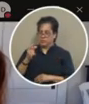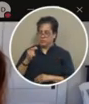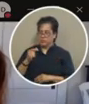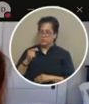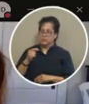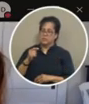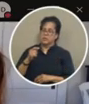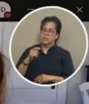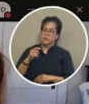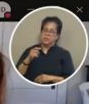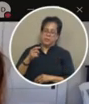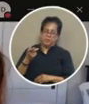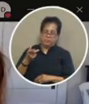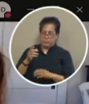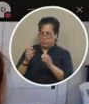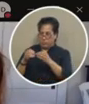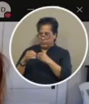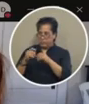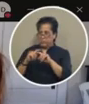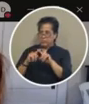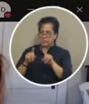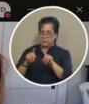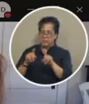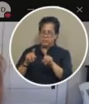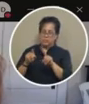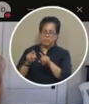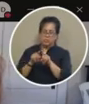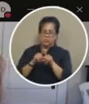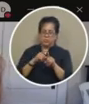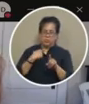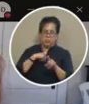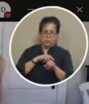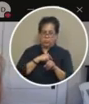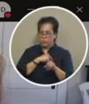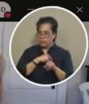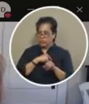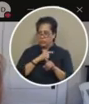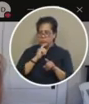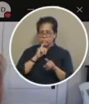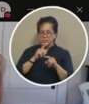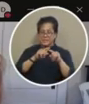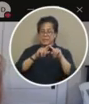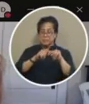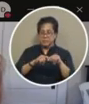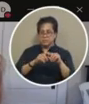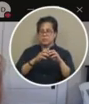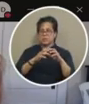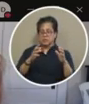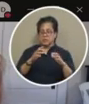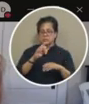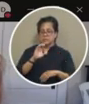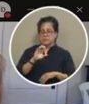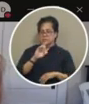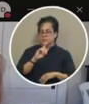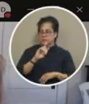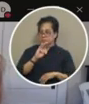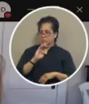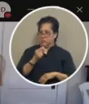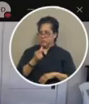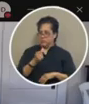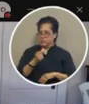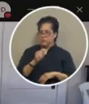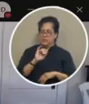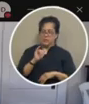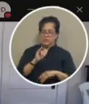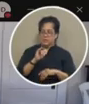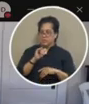development office, but more to the fact that we are just relying really heavily on CDBG funds for things like